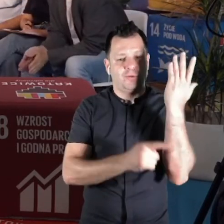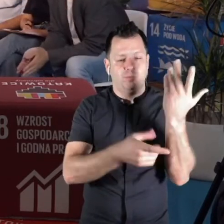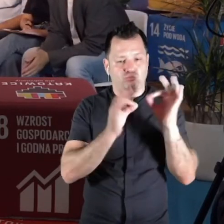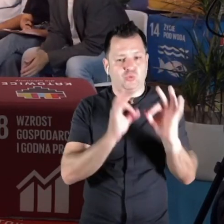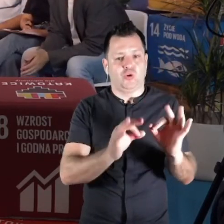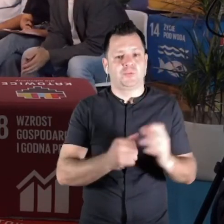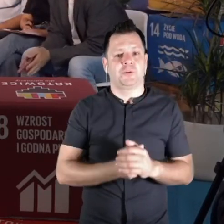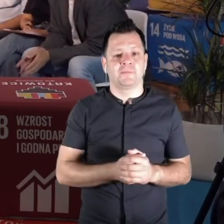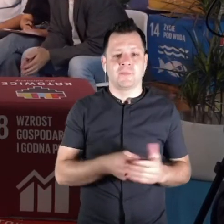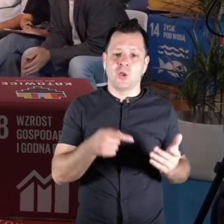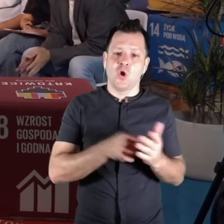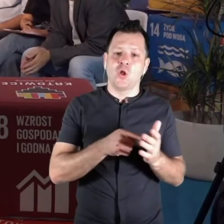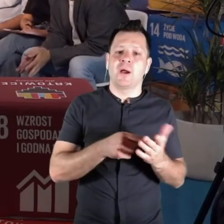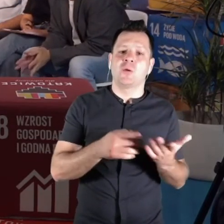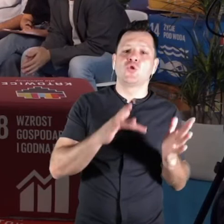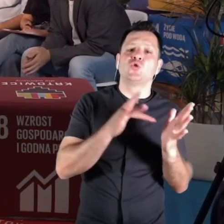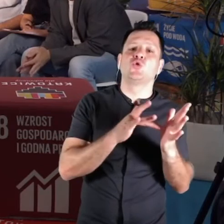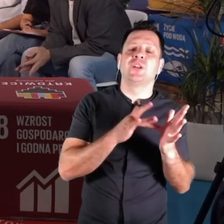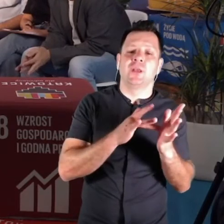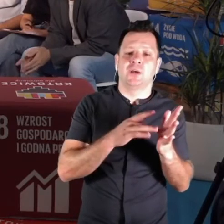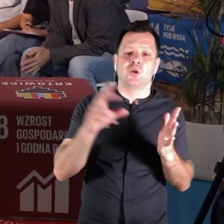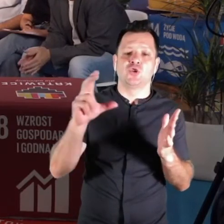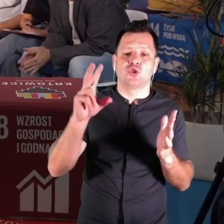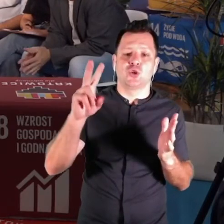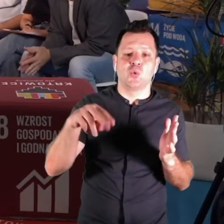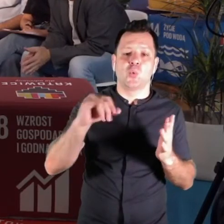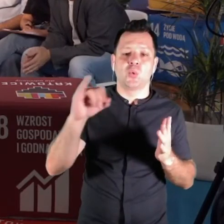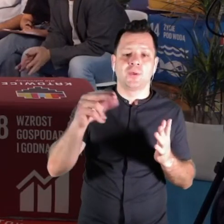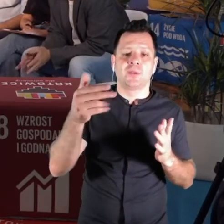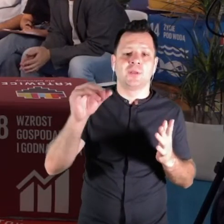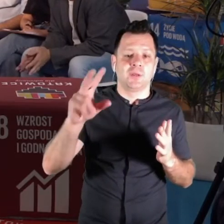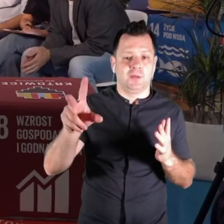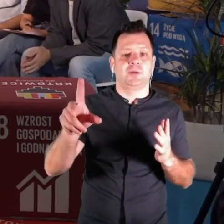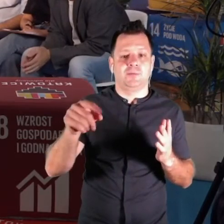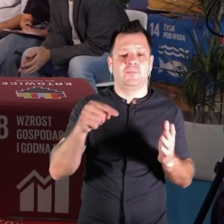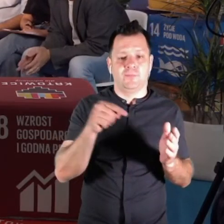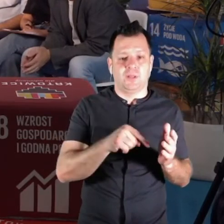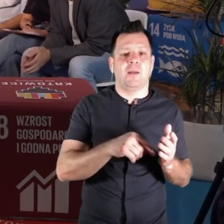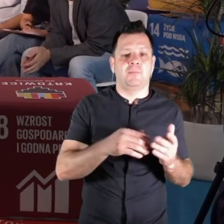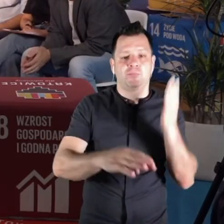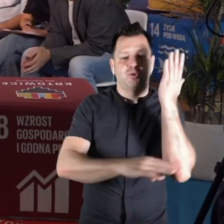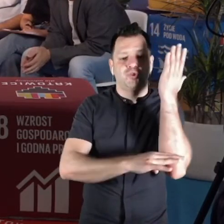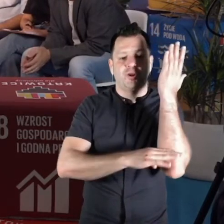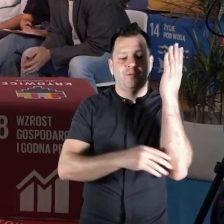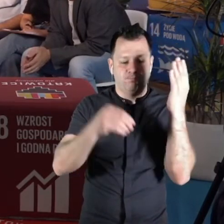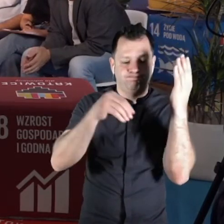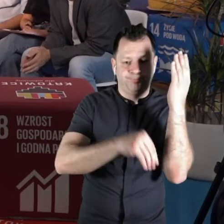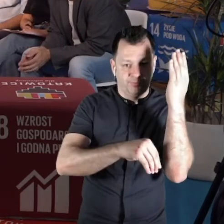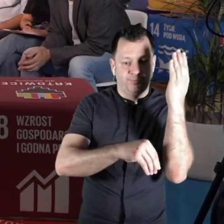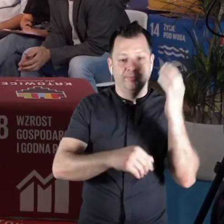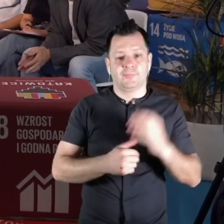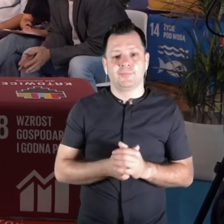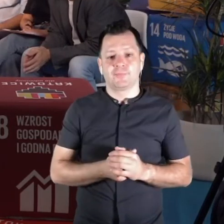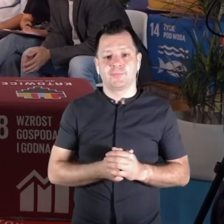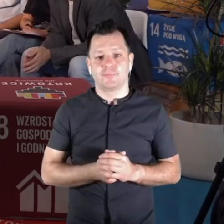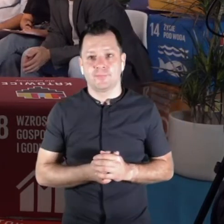sensors in many of the trees of the city and different levels, 30 centimeters, 60 centimeters, and 90 centimeters below